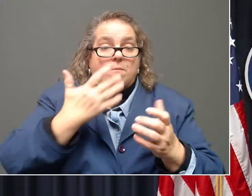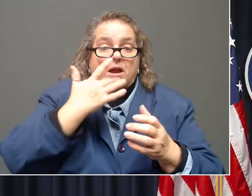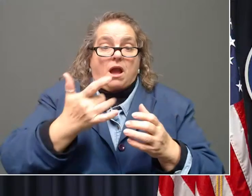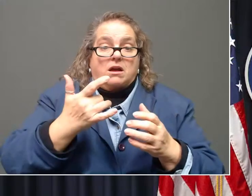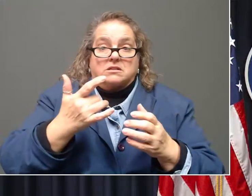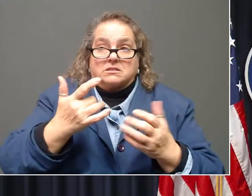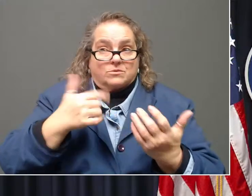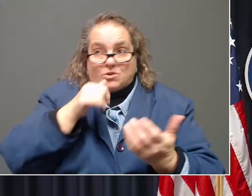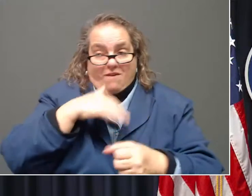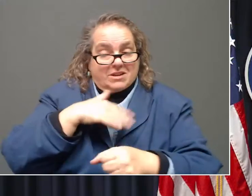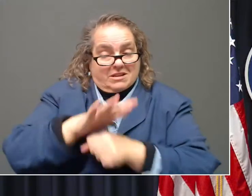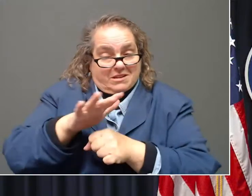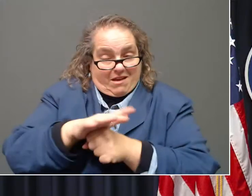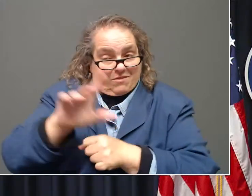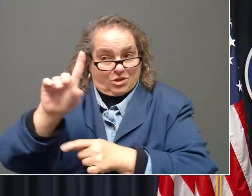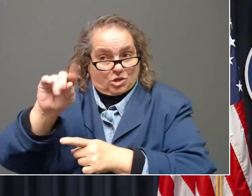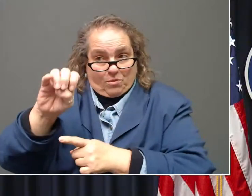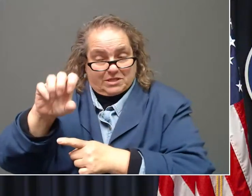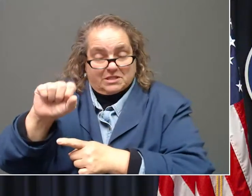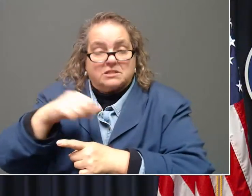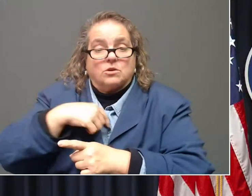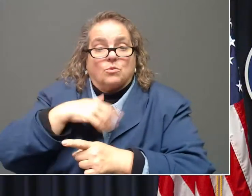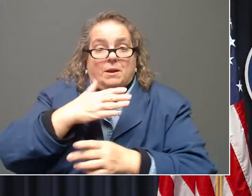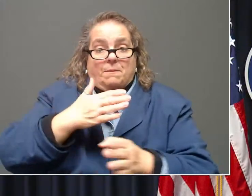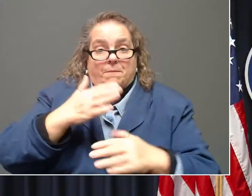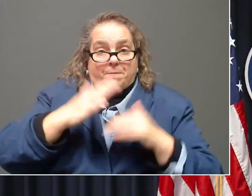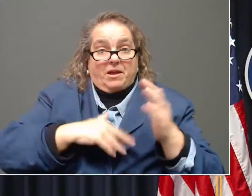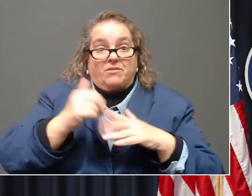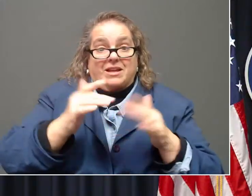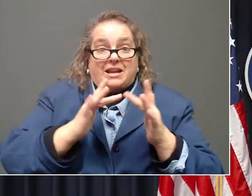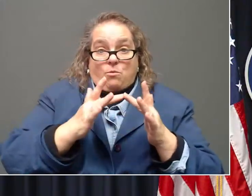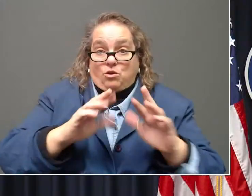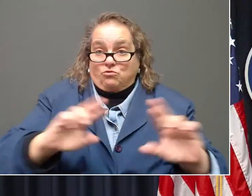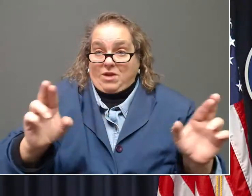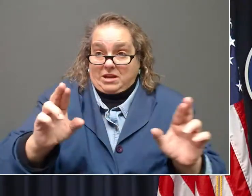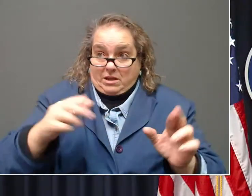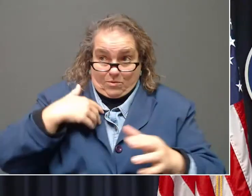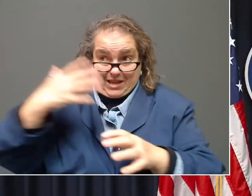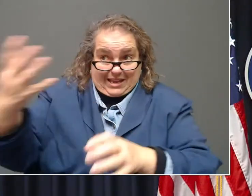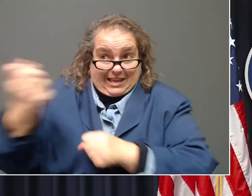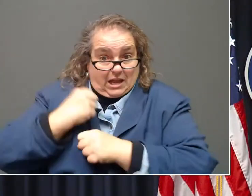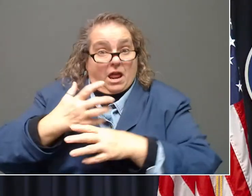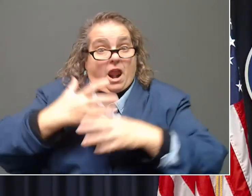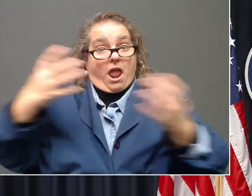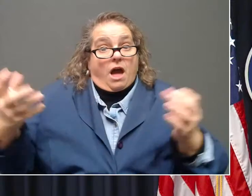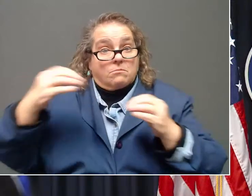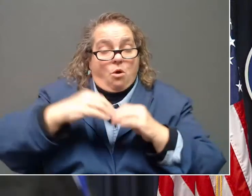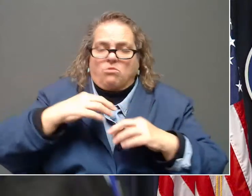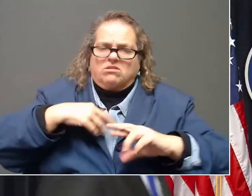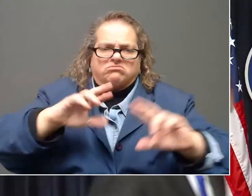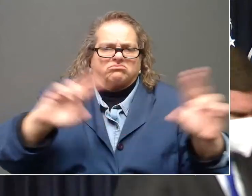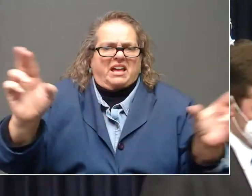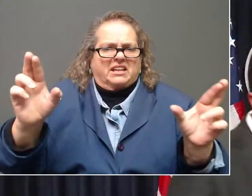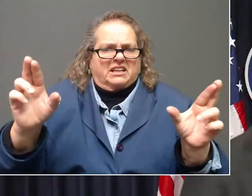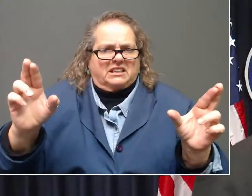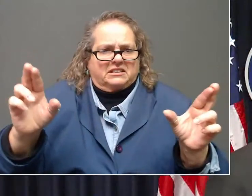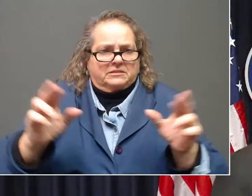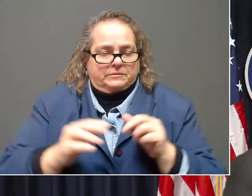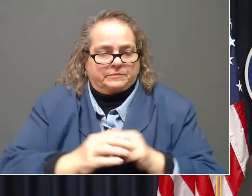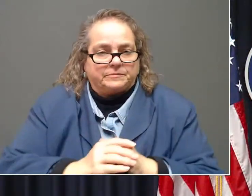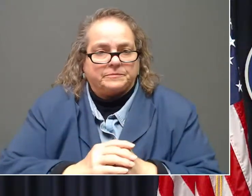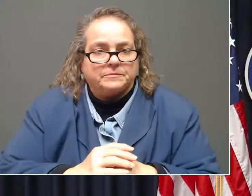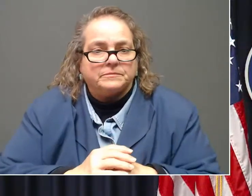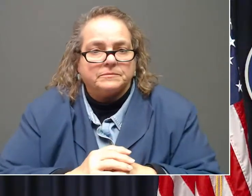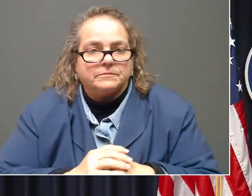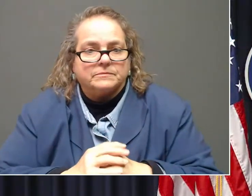out in public all that much and see these things. But people say there's joy, there's happiness. I think it's people feel they have the